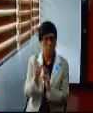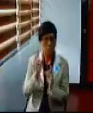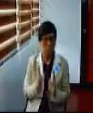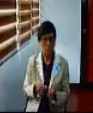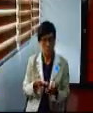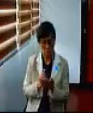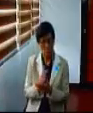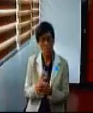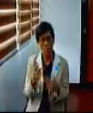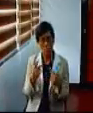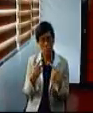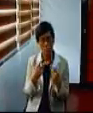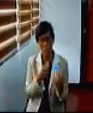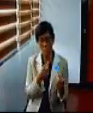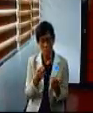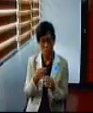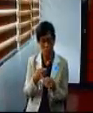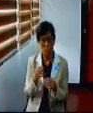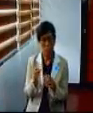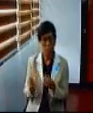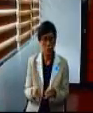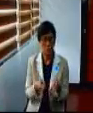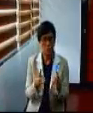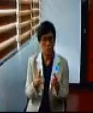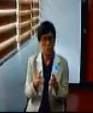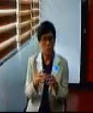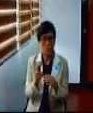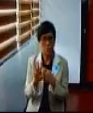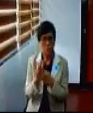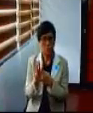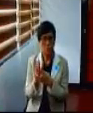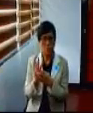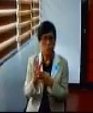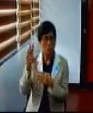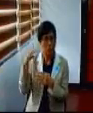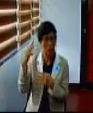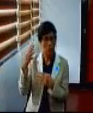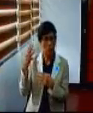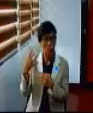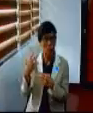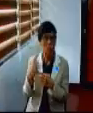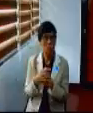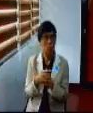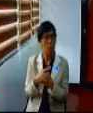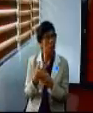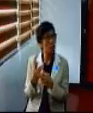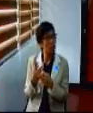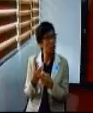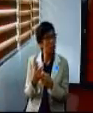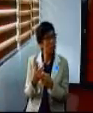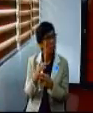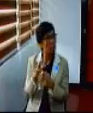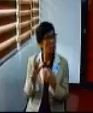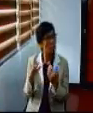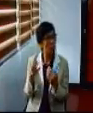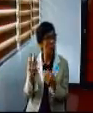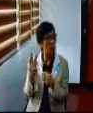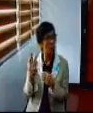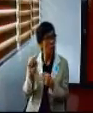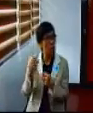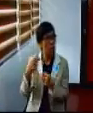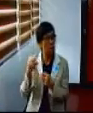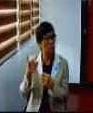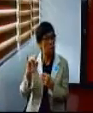step back in Washington before the Washington institutions of the IMF and the World Bank, or in the negotiation